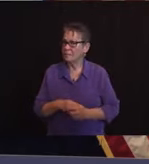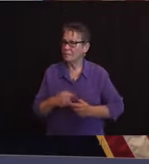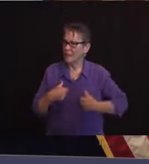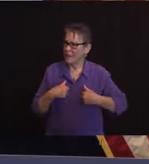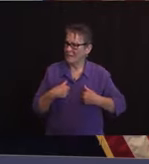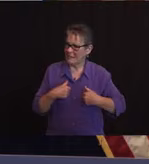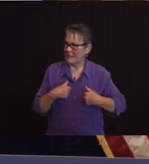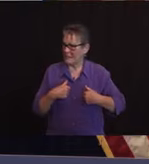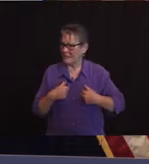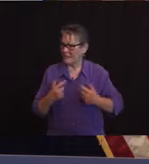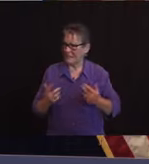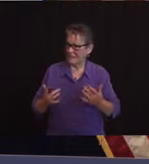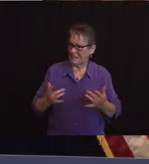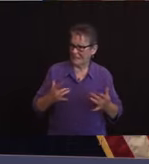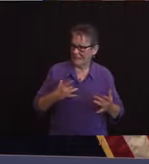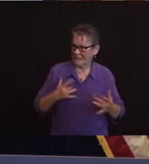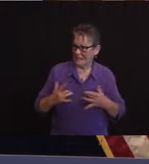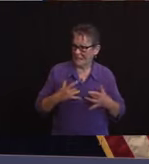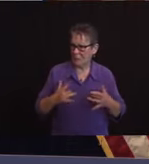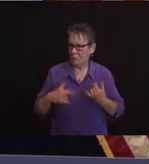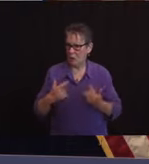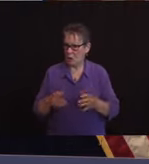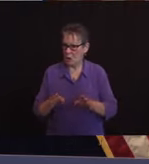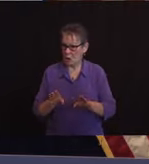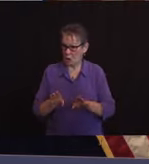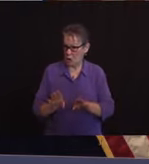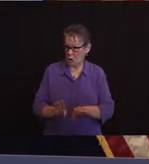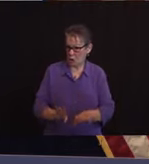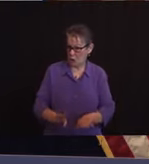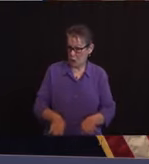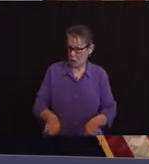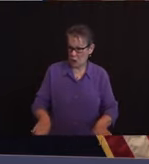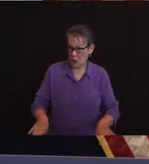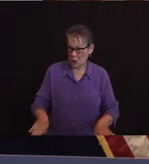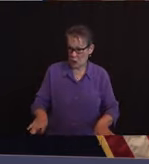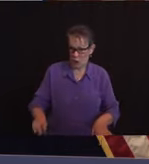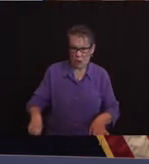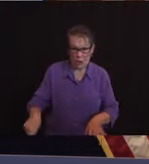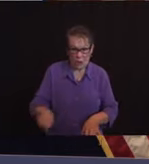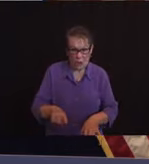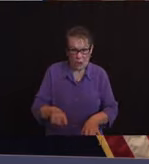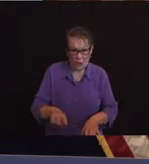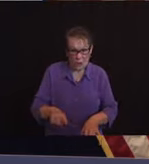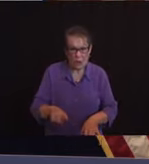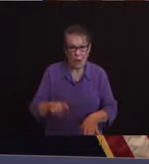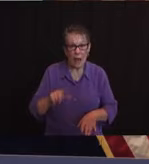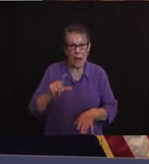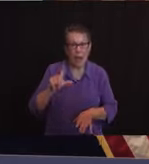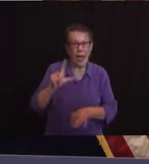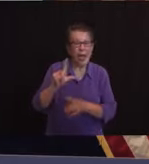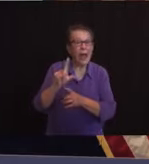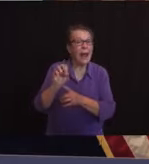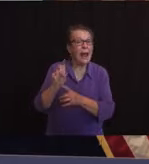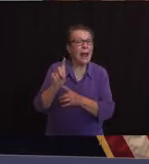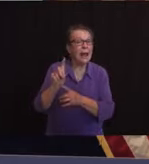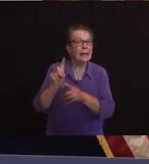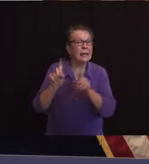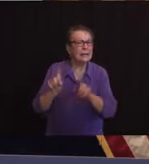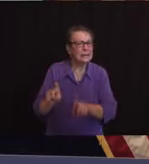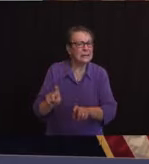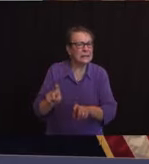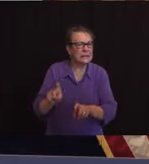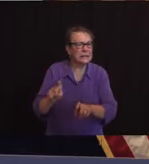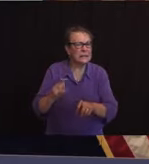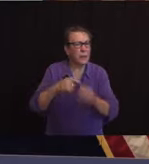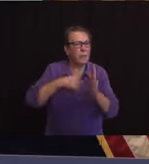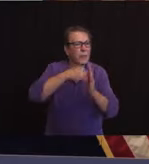testing. The number of New Jersey children tested for lead exposure declined 20% last